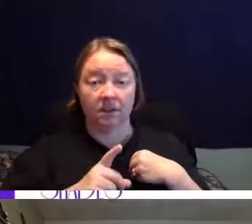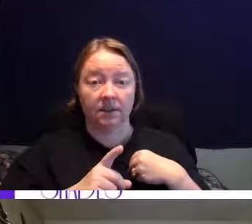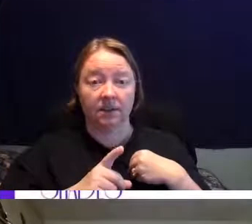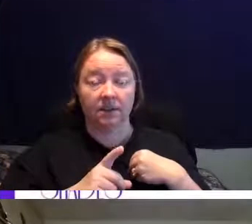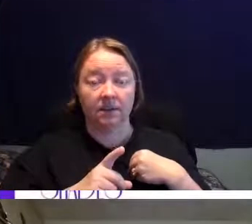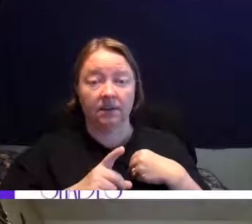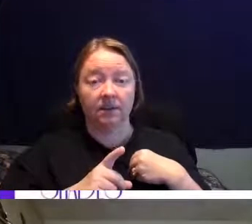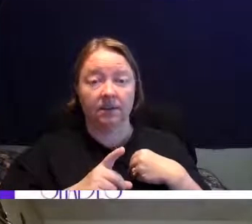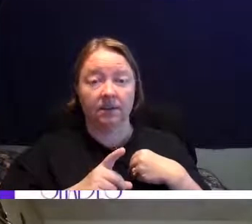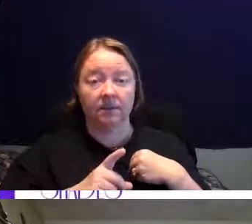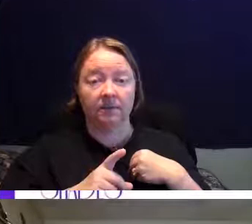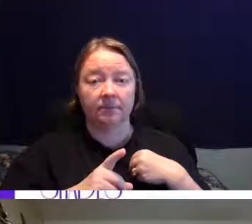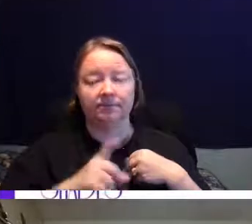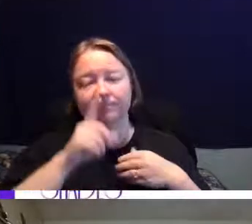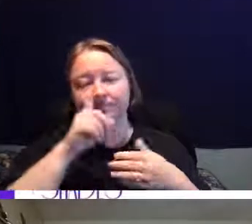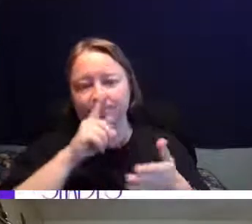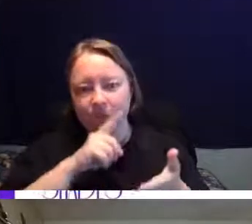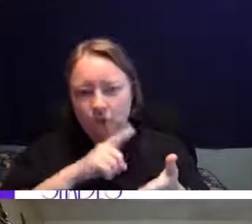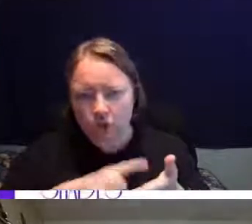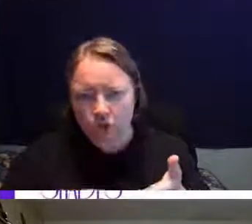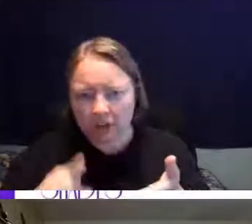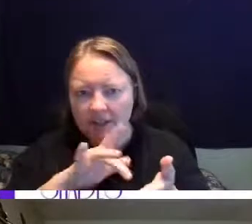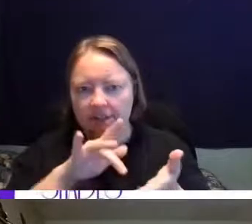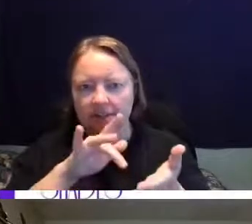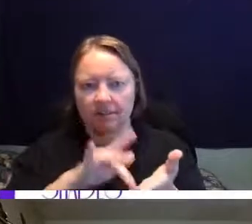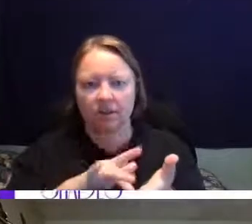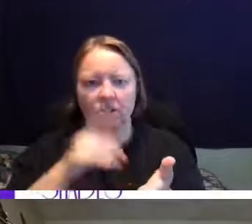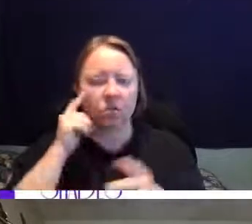in to the center as far as